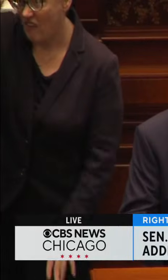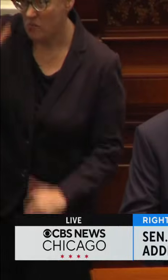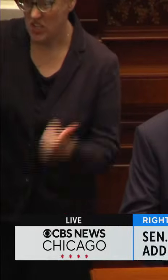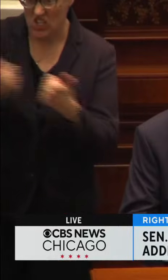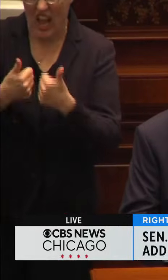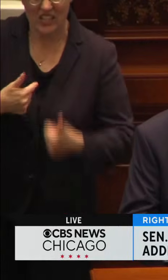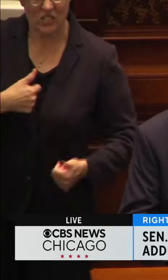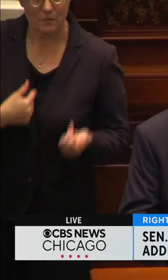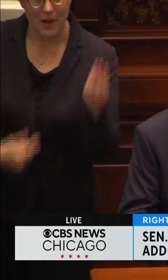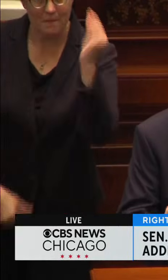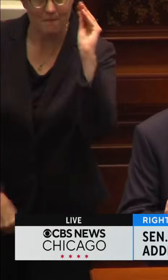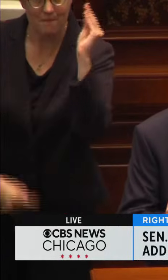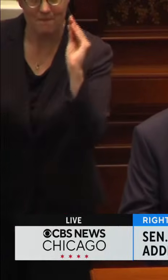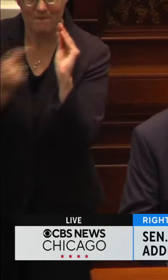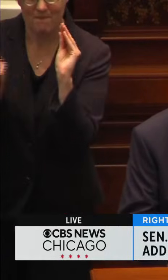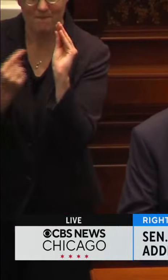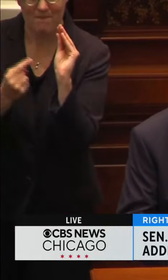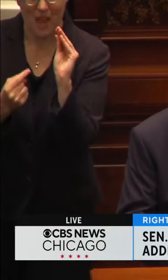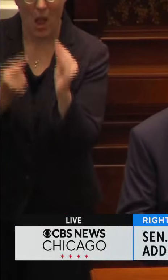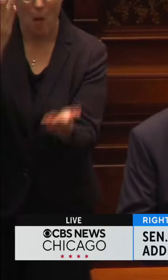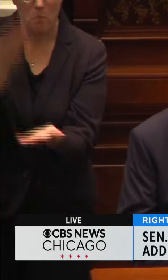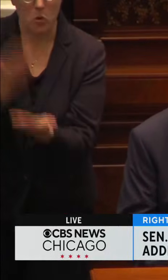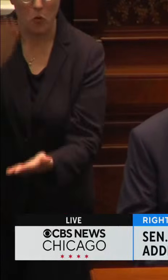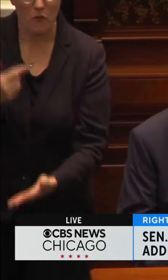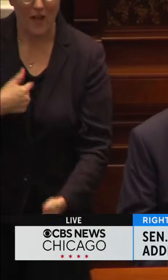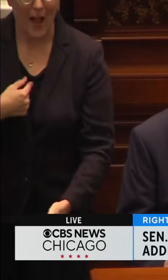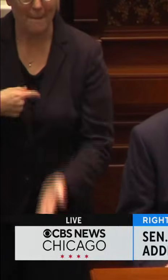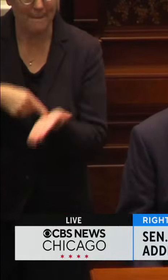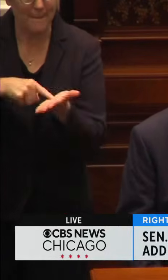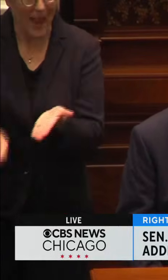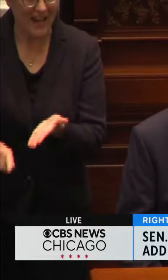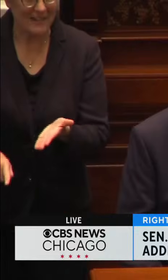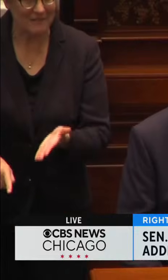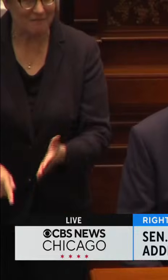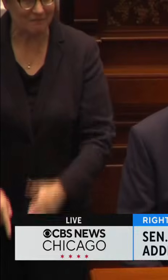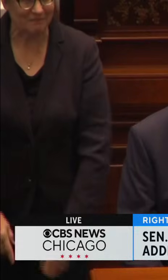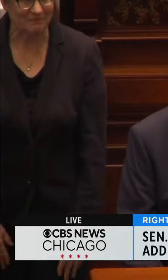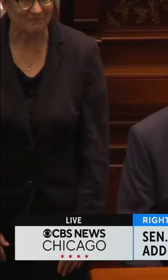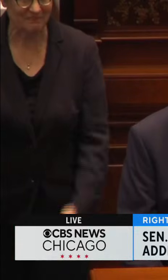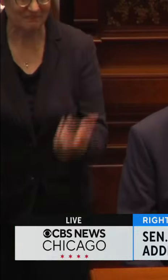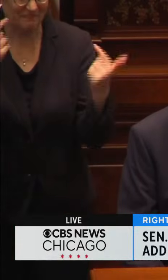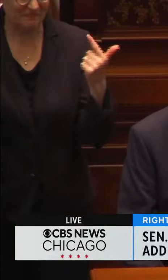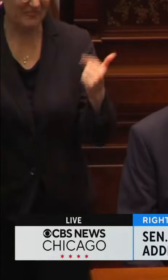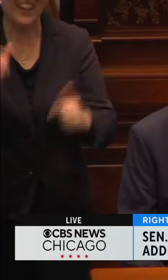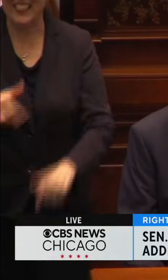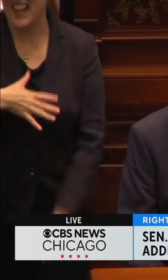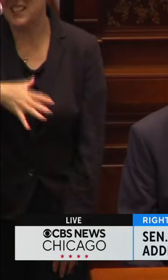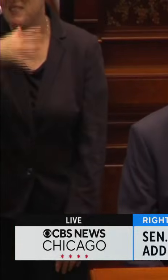challenges me, I can prove that I paid my filing fee. That was my mom.